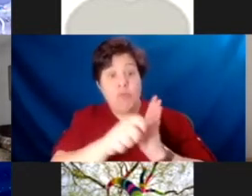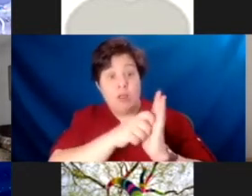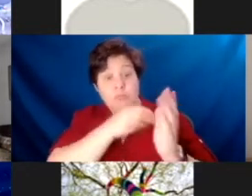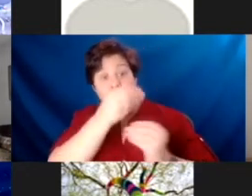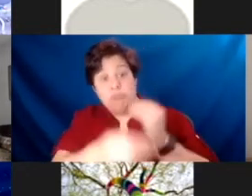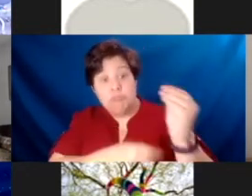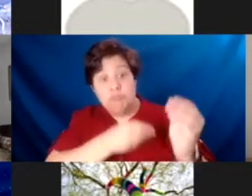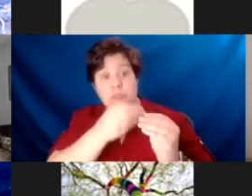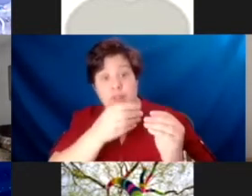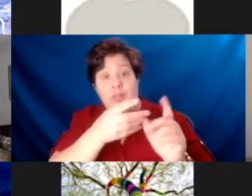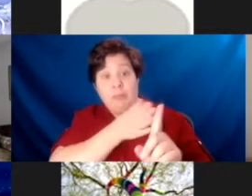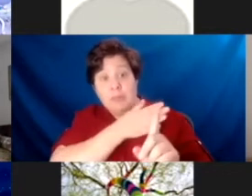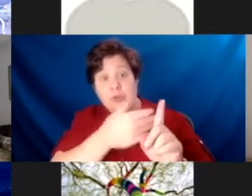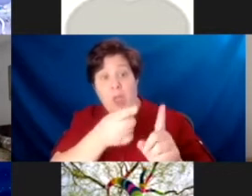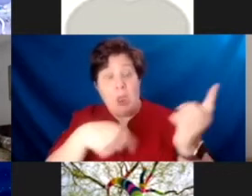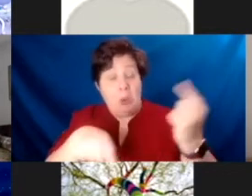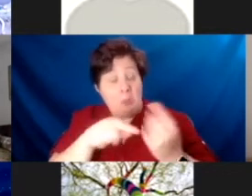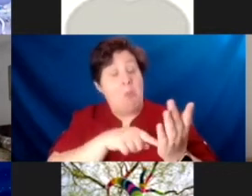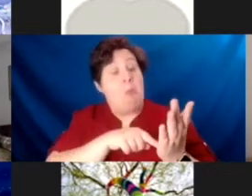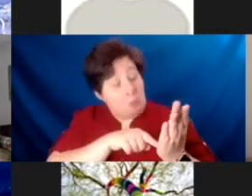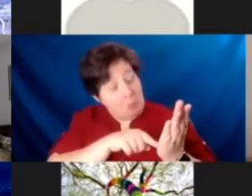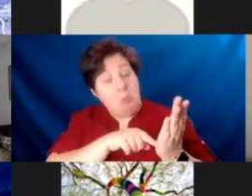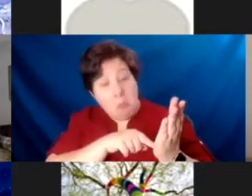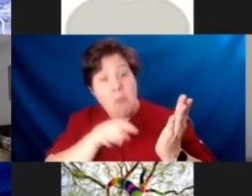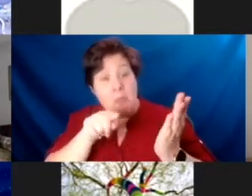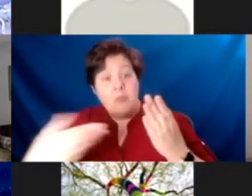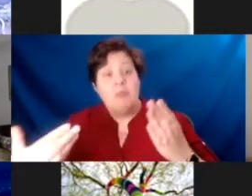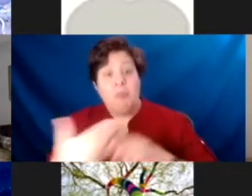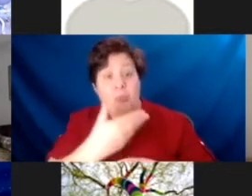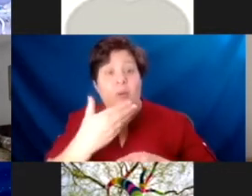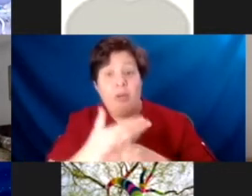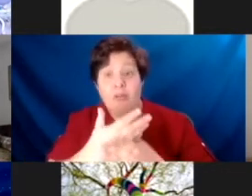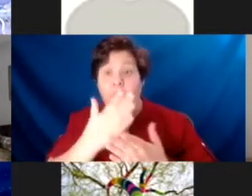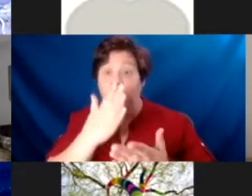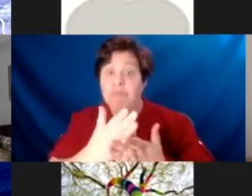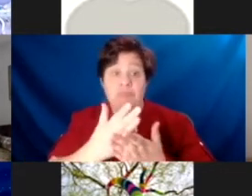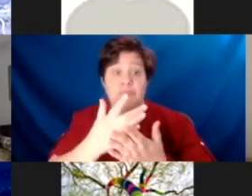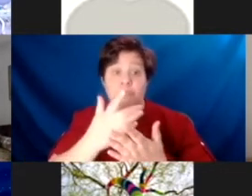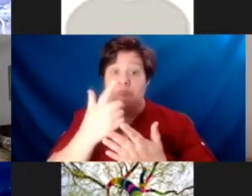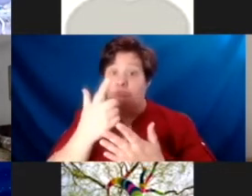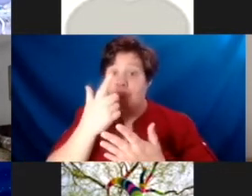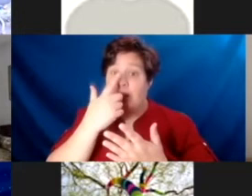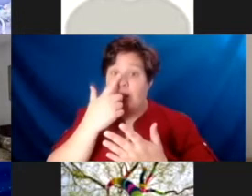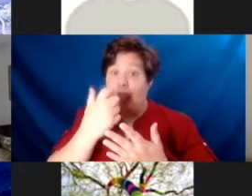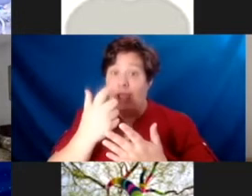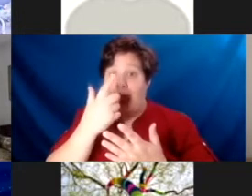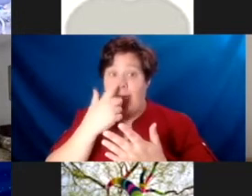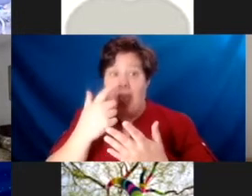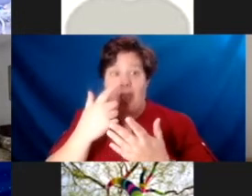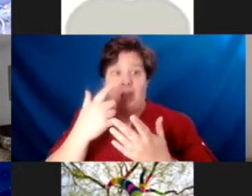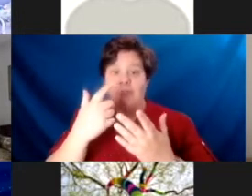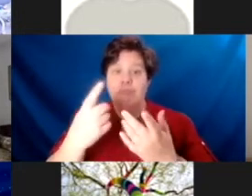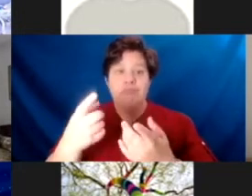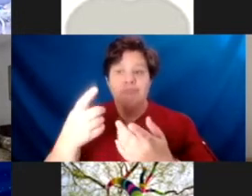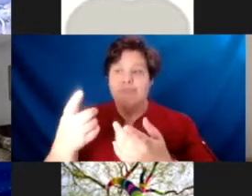is persuasive, that your work can access an audience within that kind